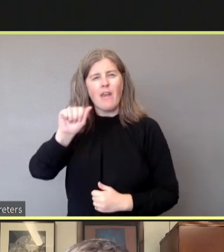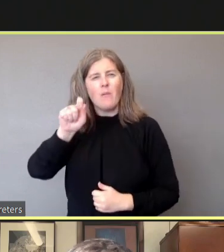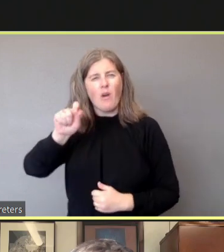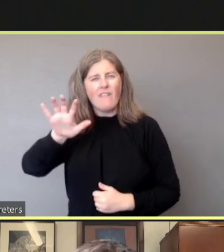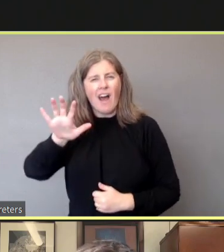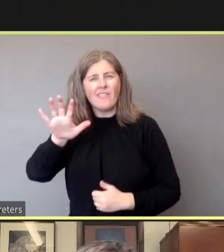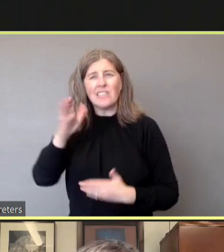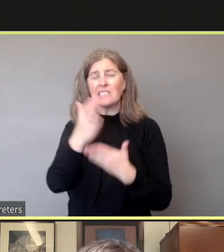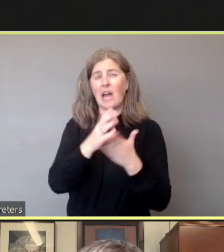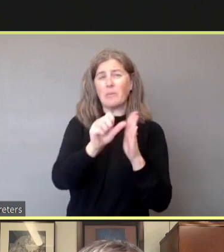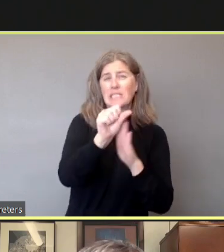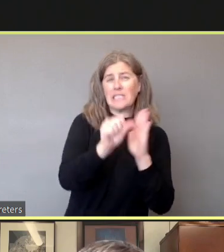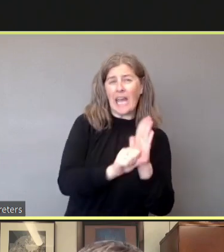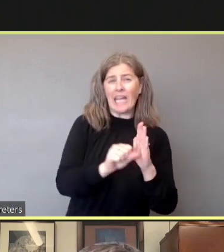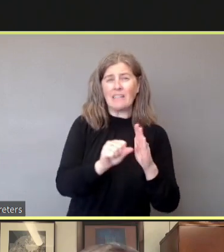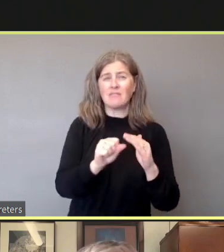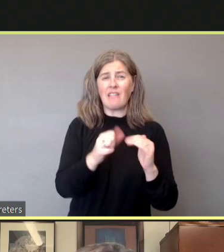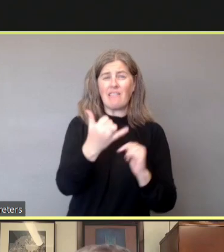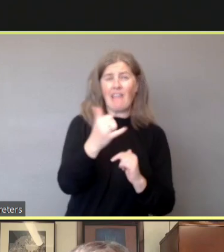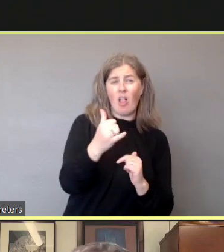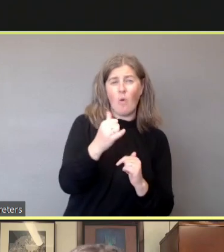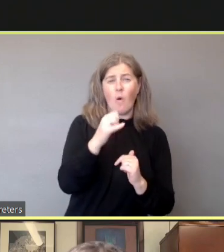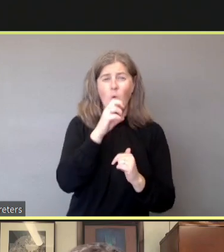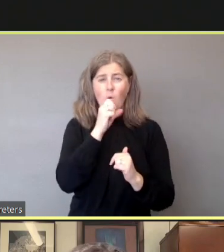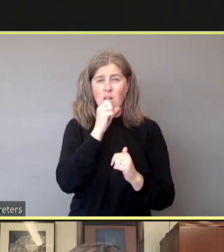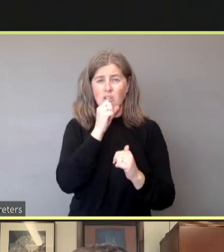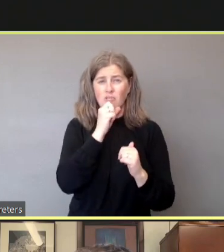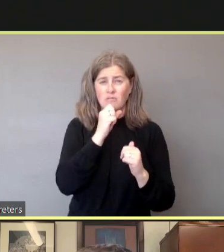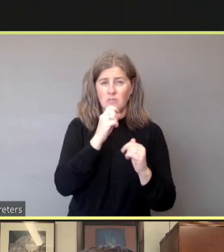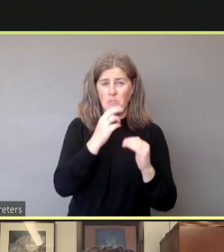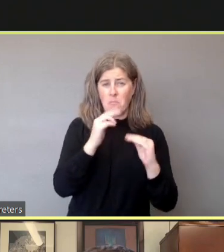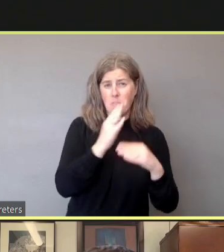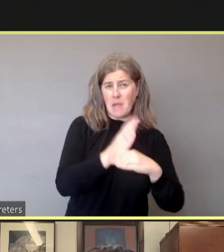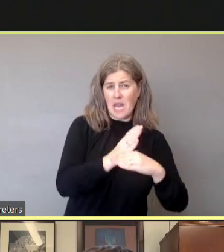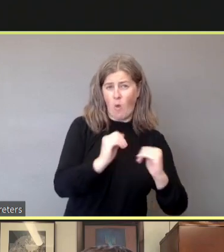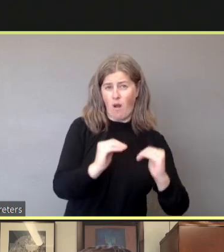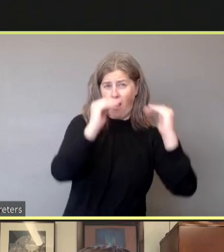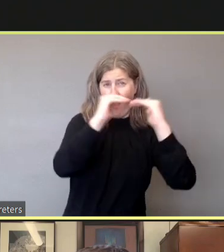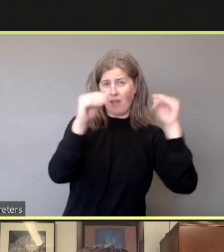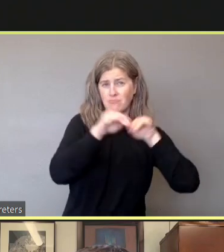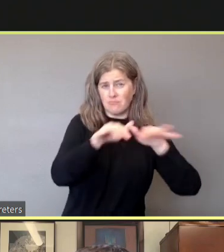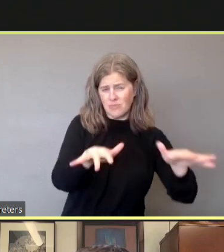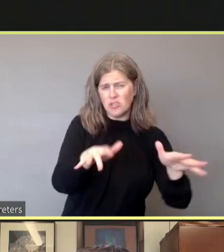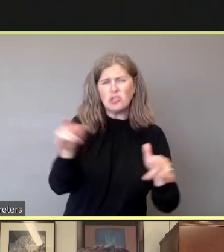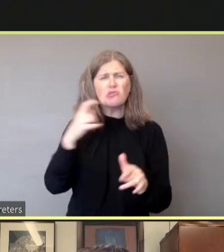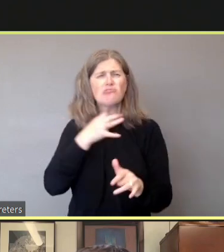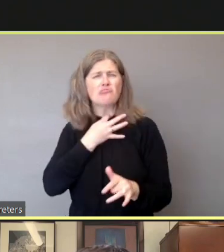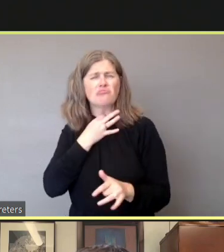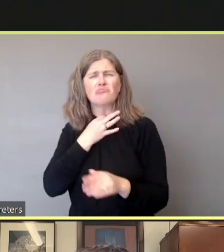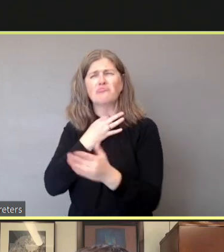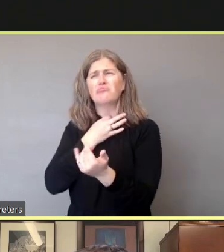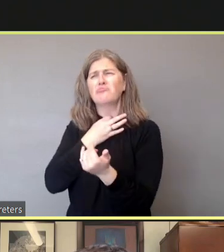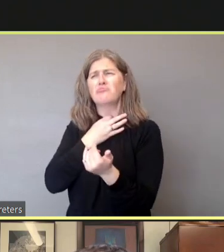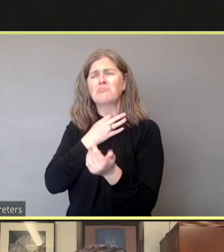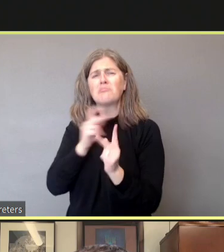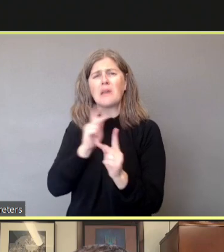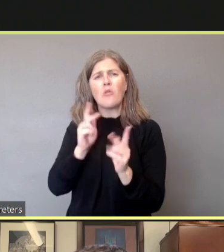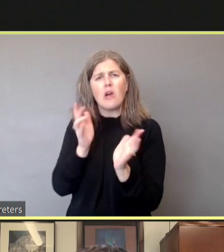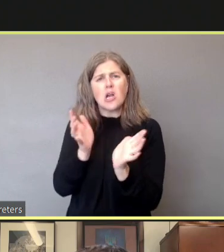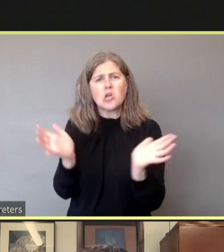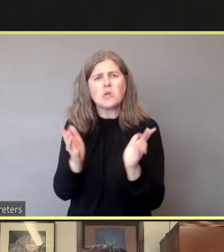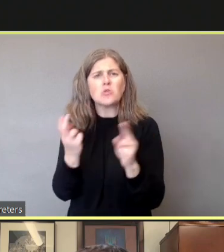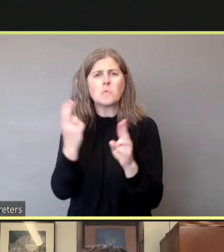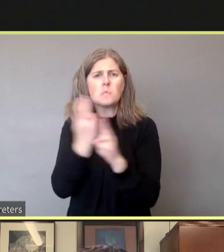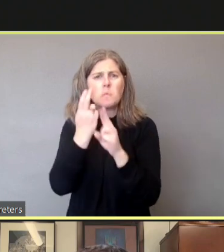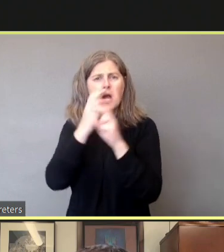either a medium or high transmission rate. Just curious, you mentioned a lot wanting to have people encouraged to be wearing